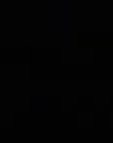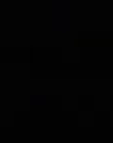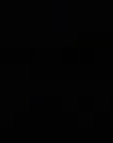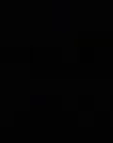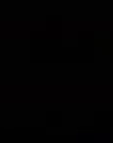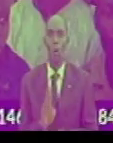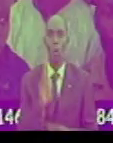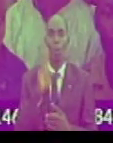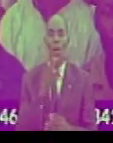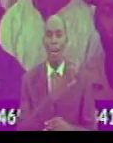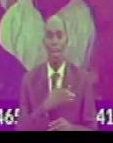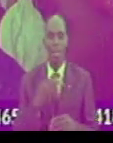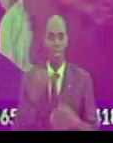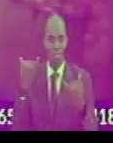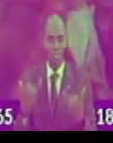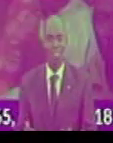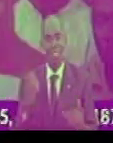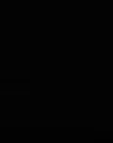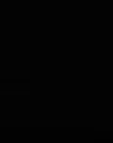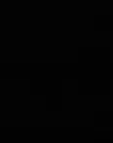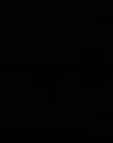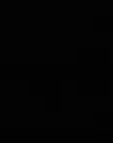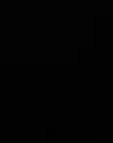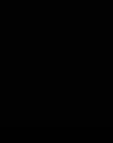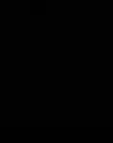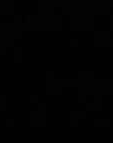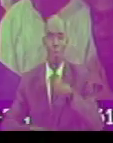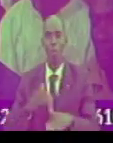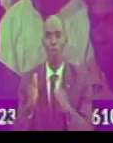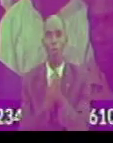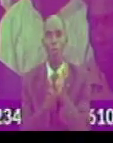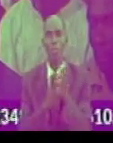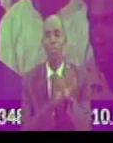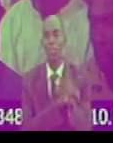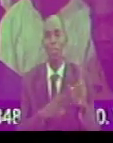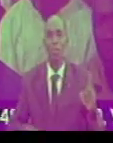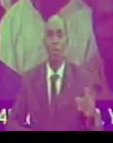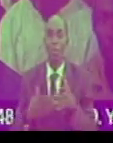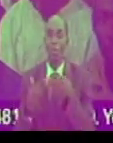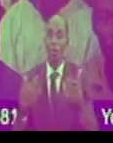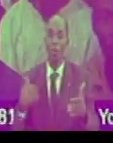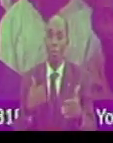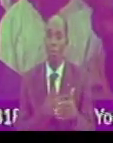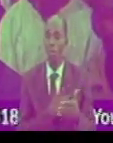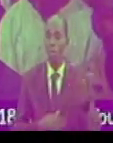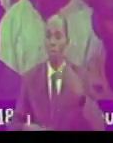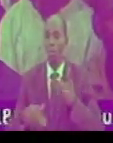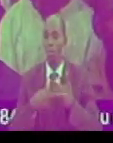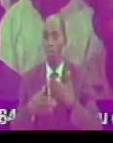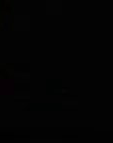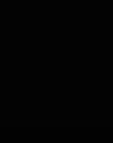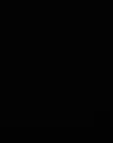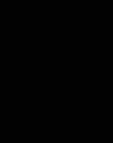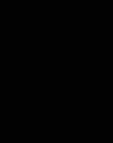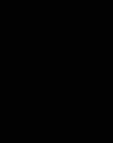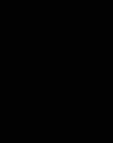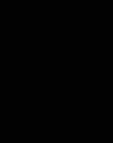return to the moderator, let's take you to Ondo State, Akure in Ondo State,